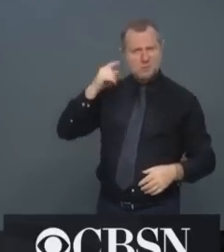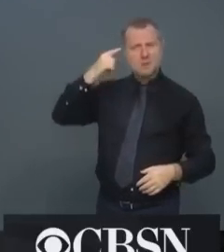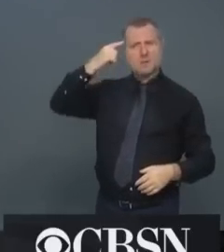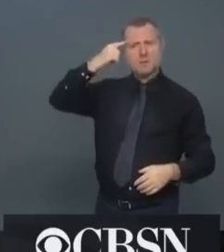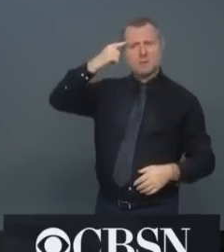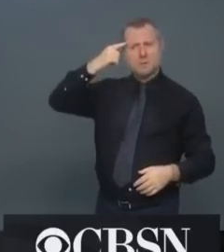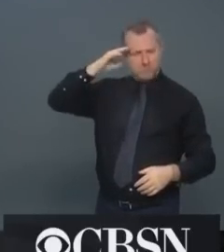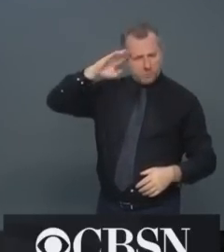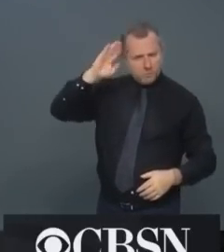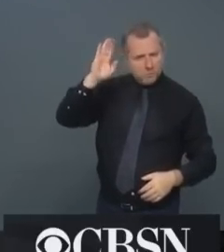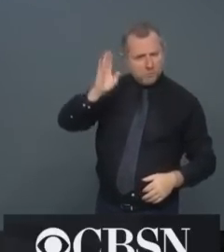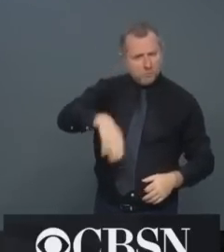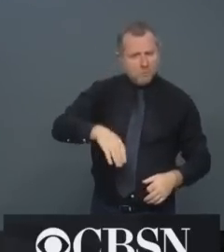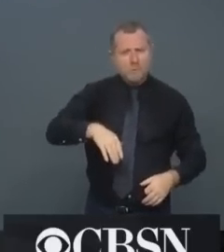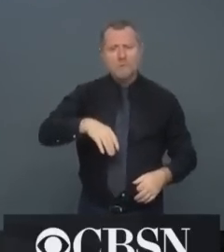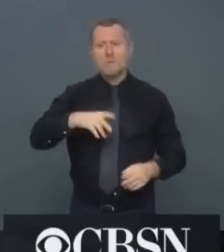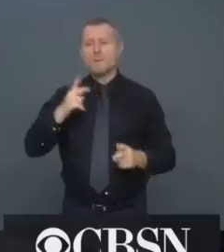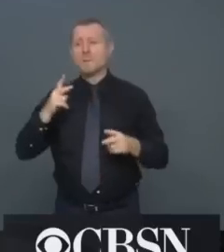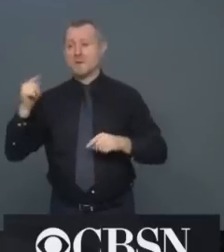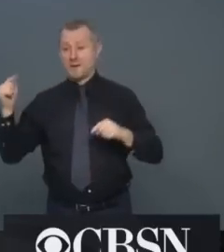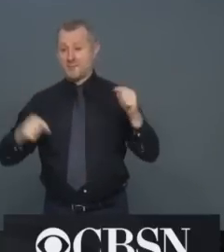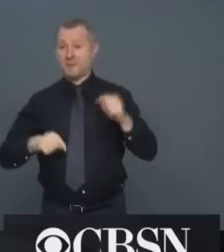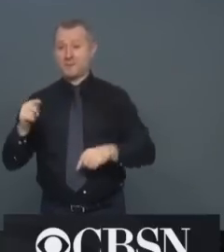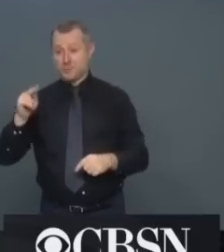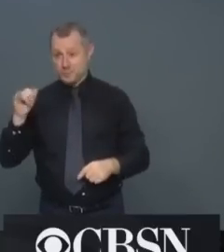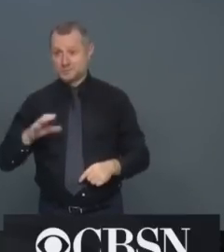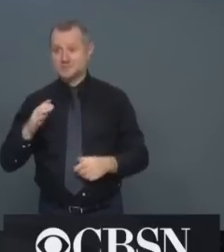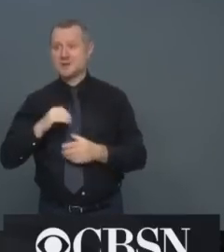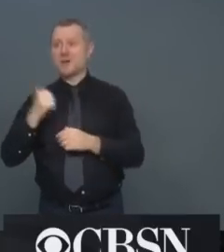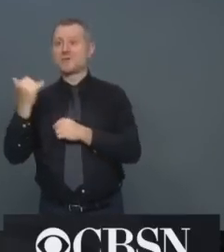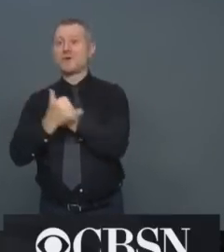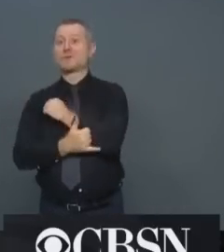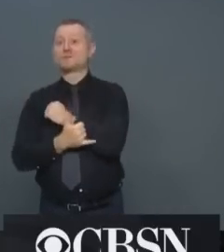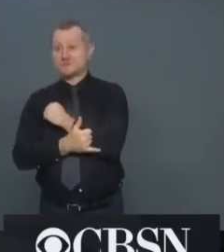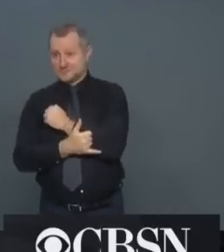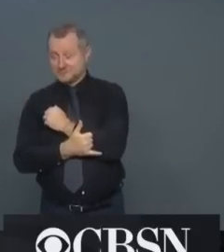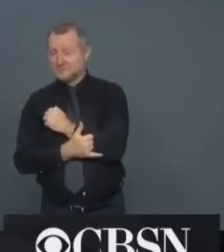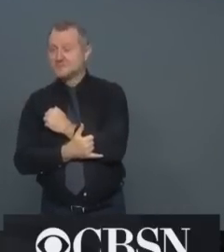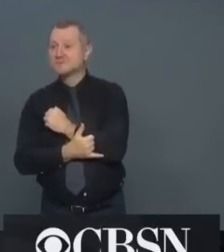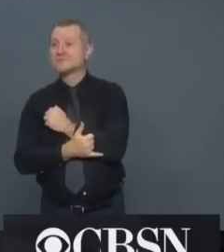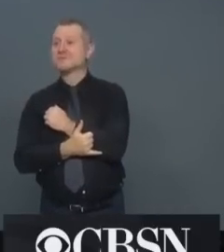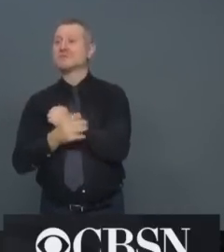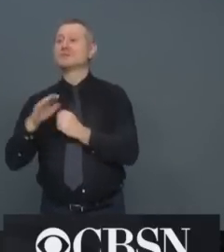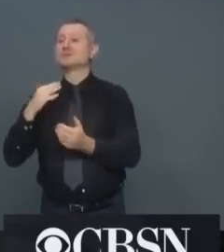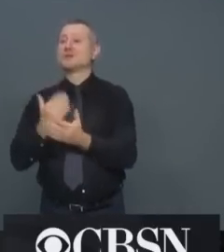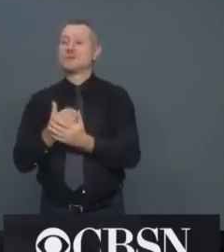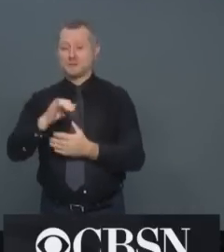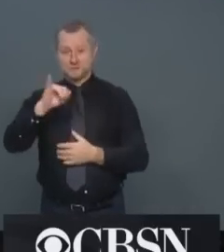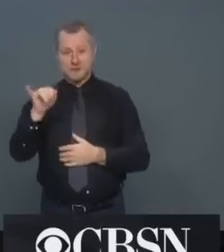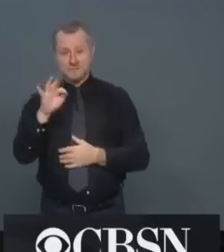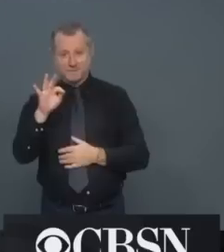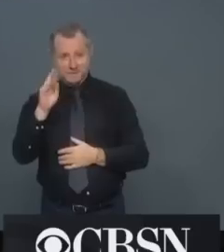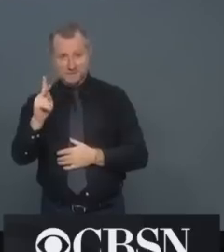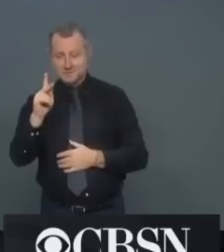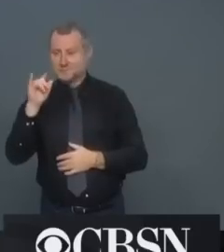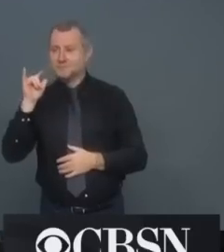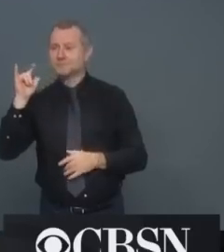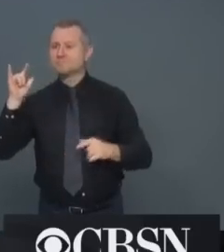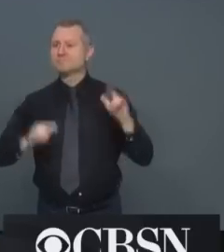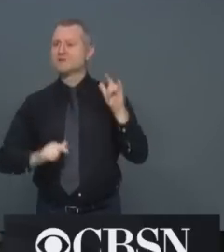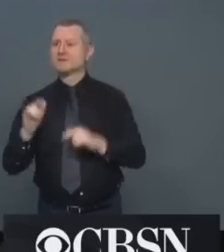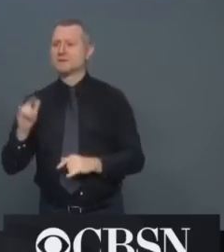that people are coming to New York City from abroad, arriving in JFK with no control